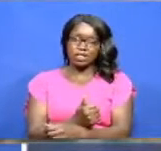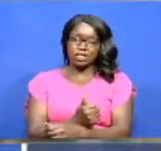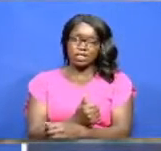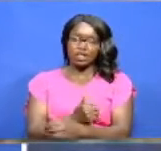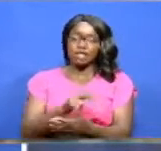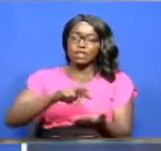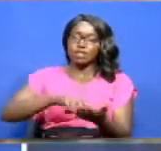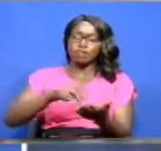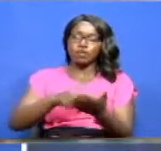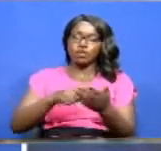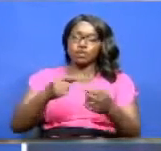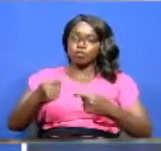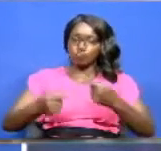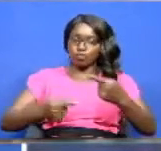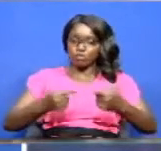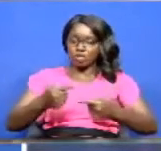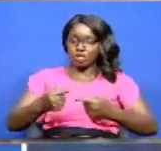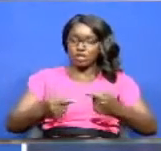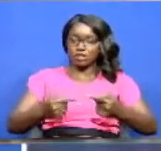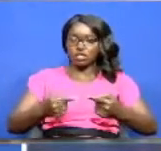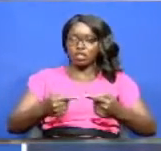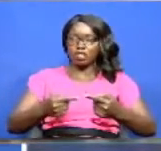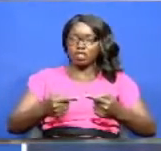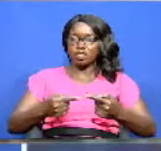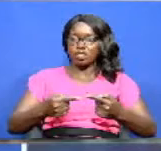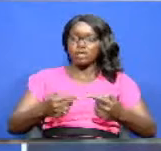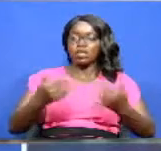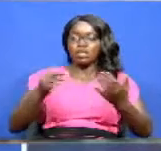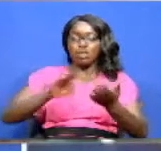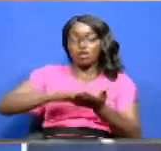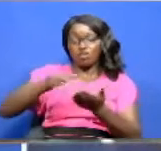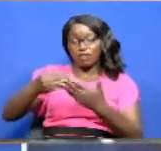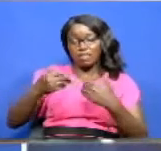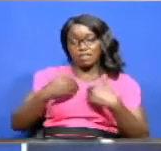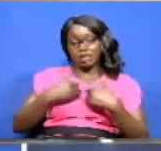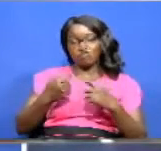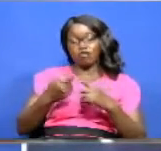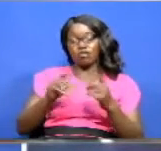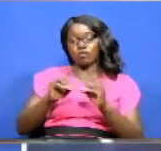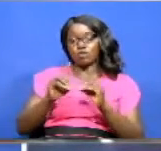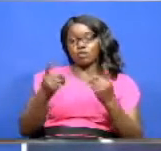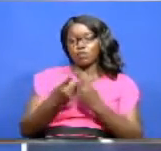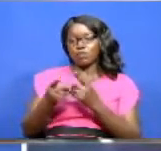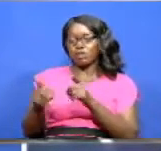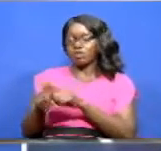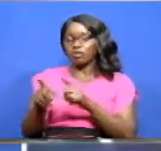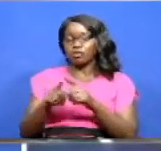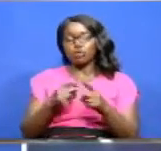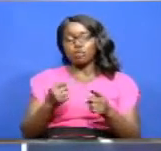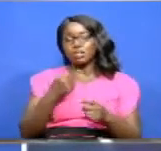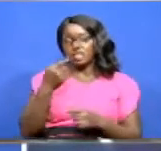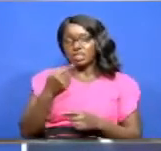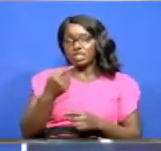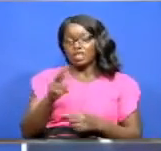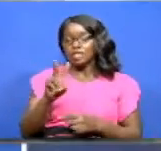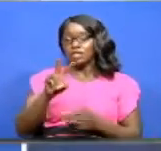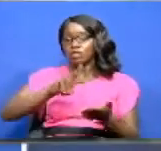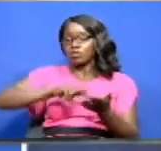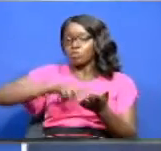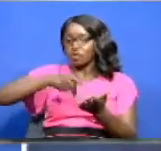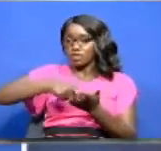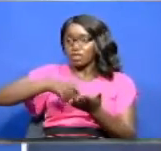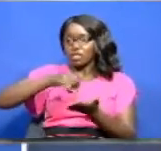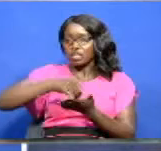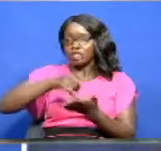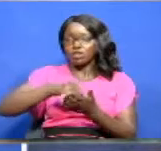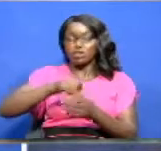proceed since they have gotten funds from the department. Ojaamong further argued that the two projects, which included a